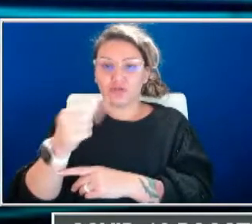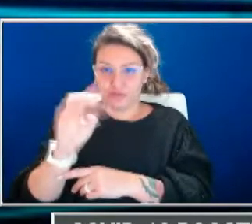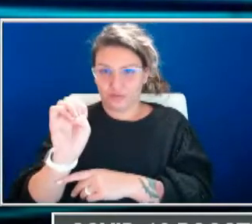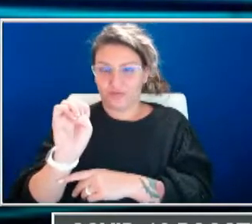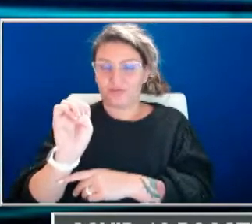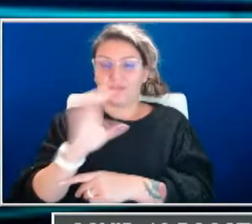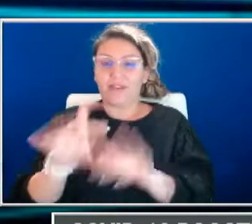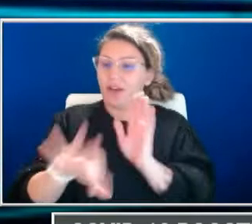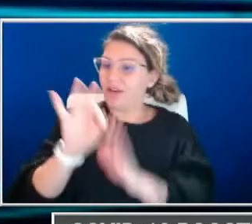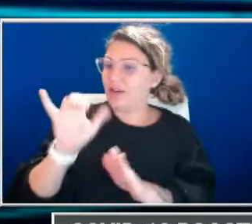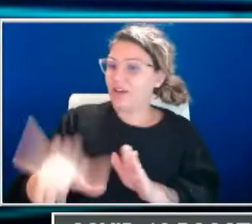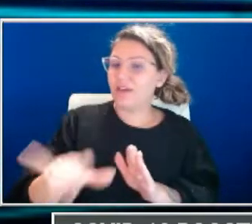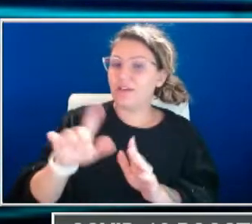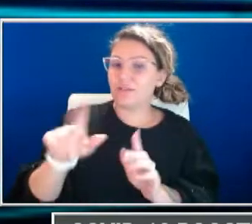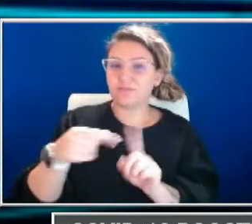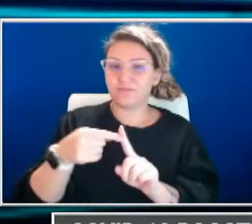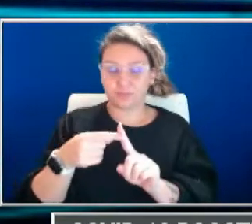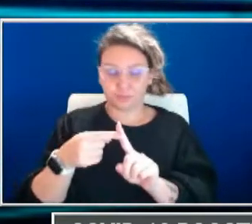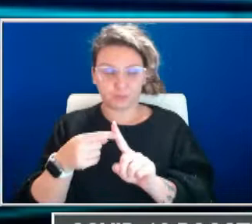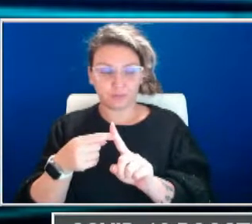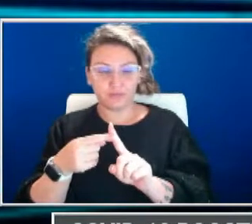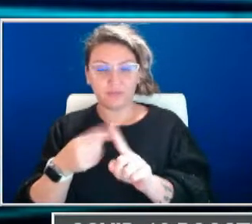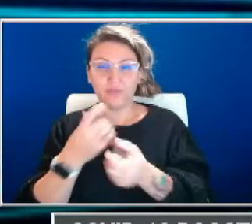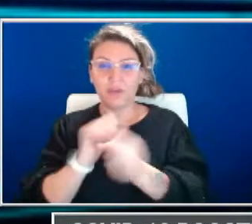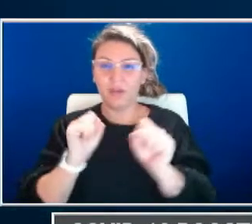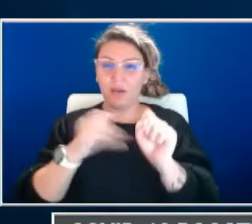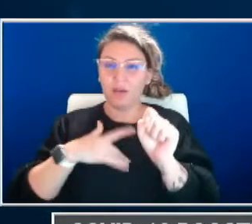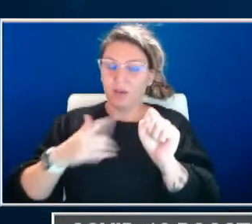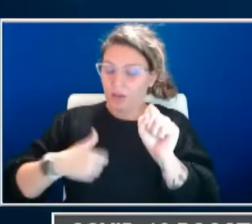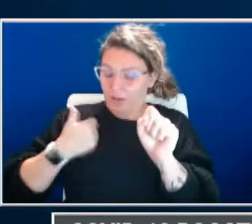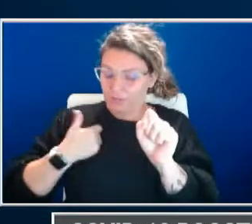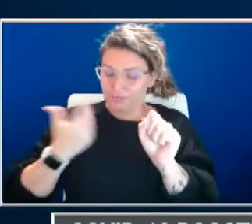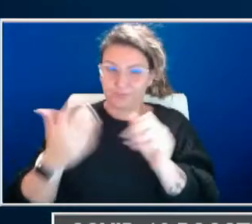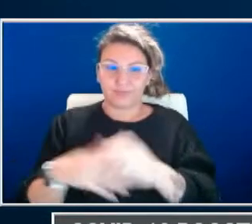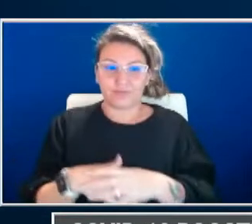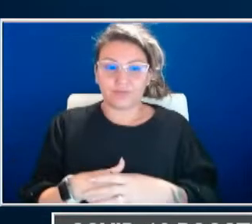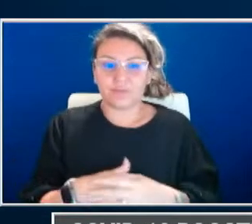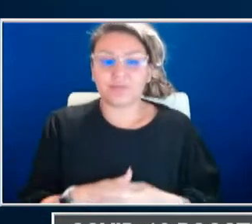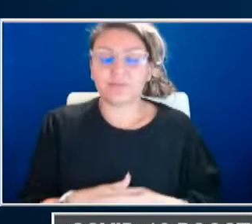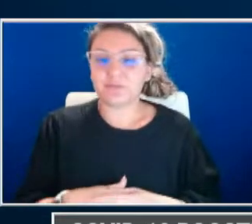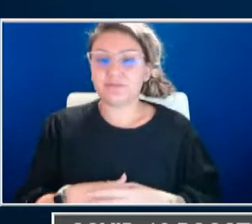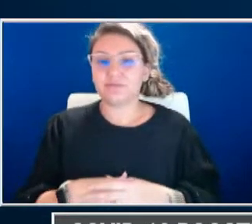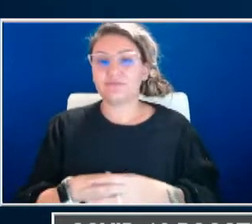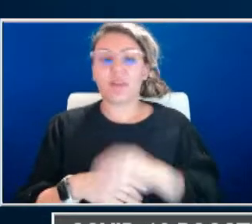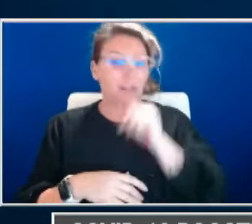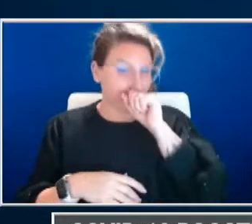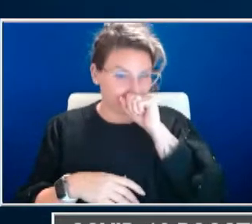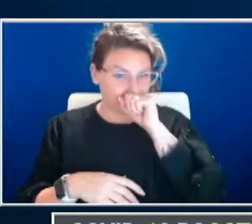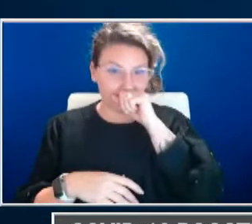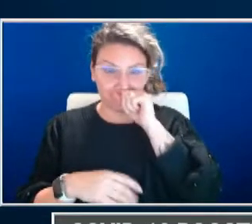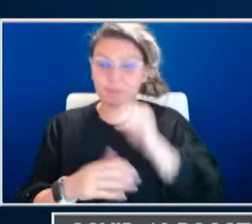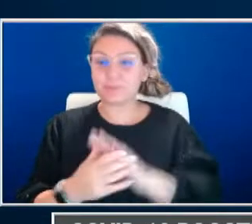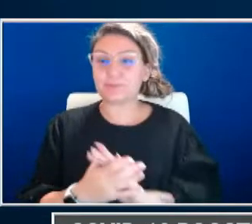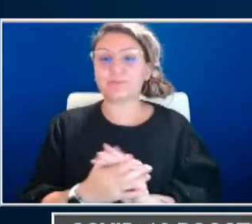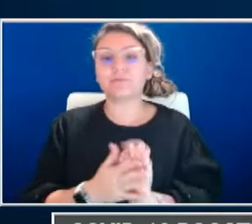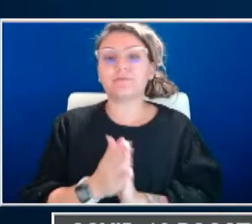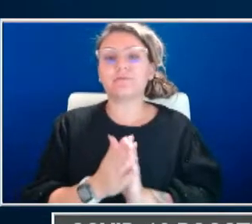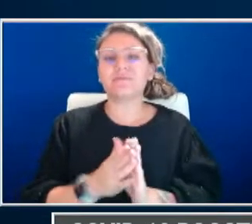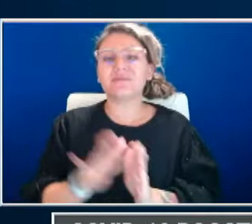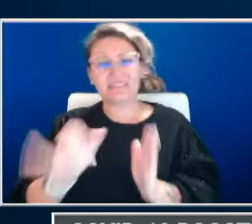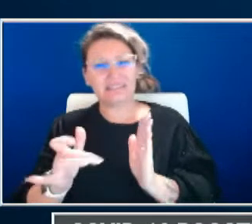we did, I imagine it saved my life. Yeah, I bet so. Is that typical, though, not to have a